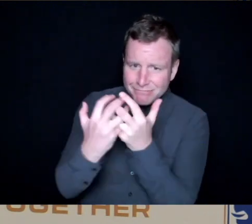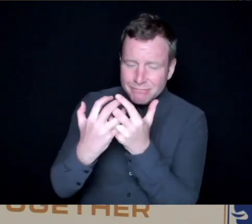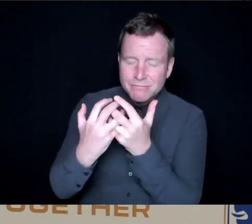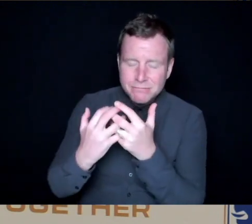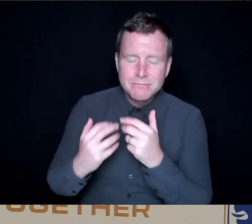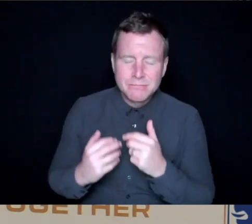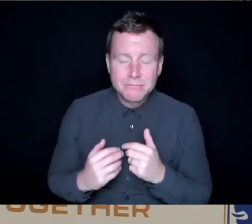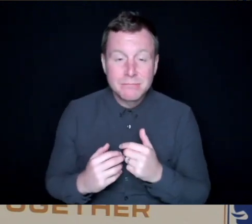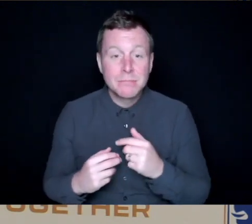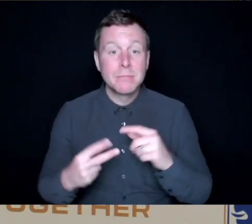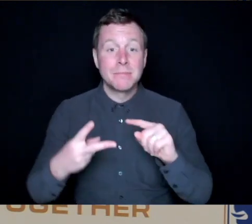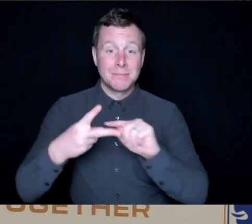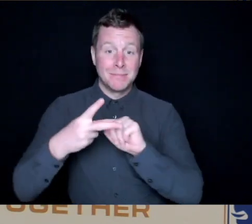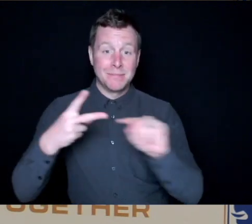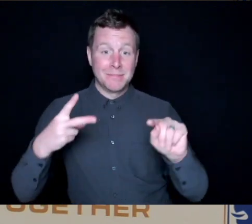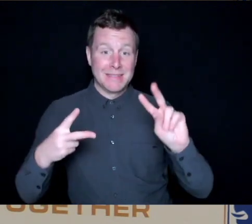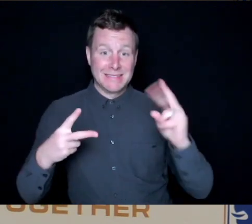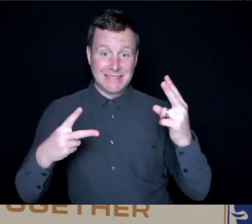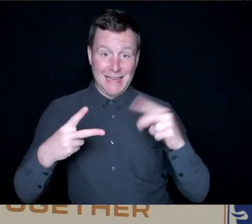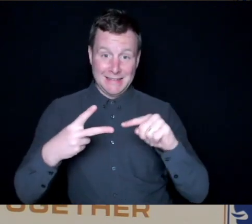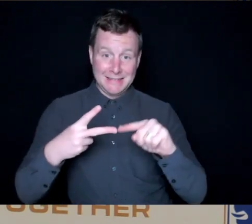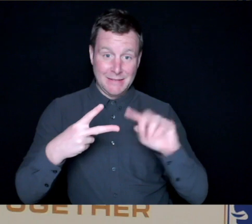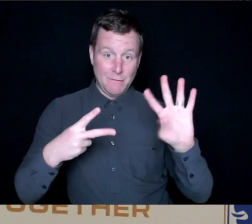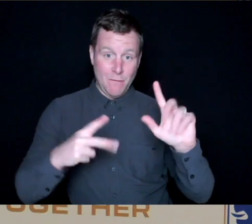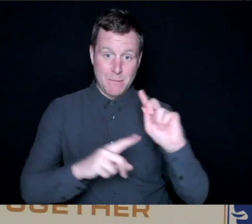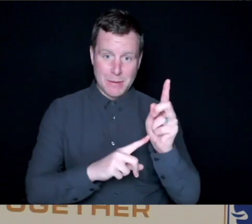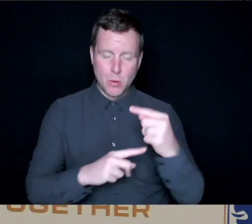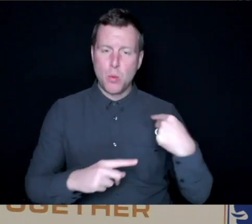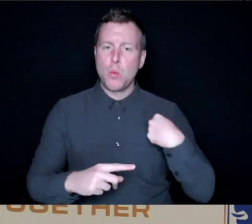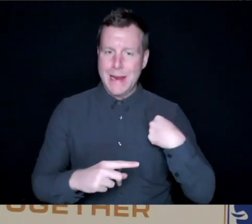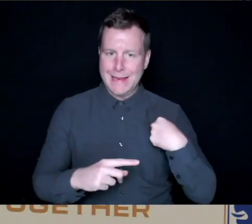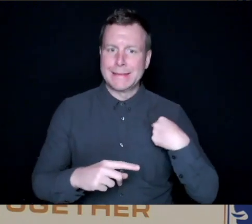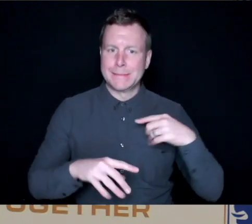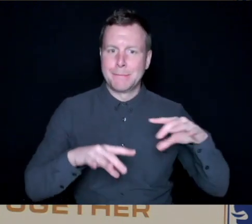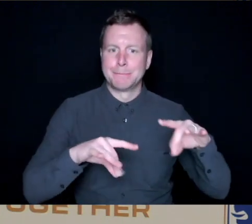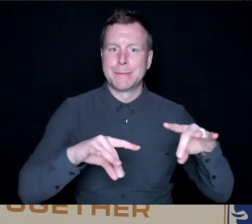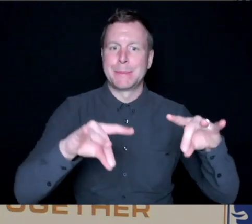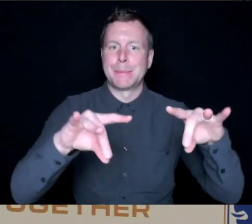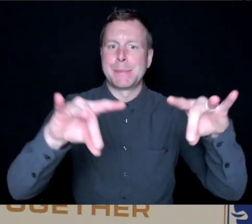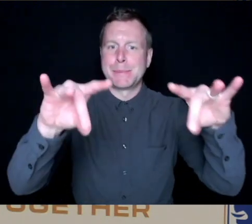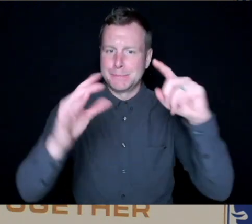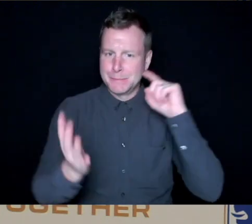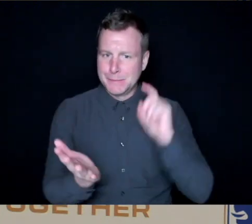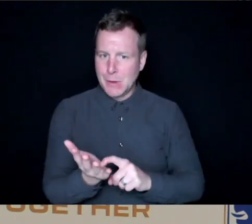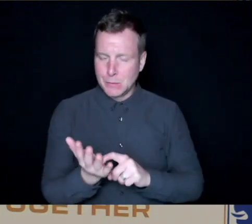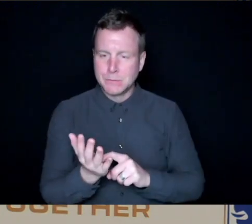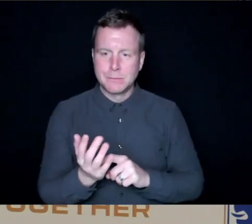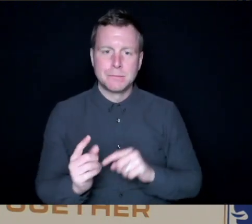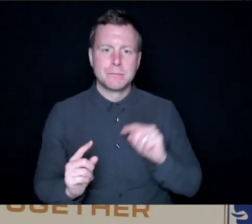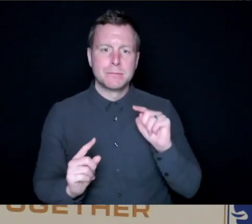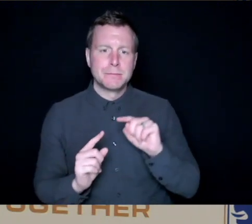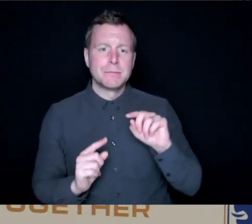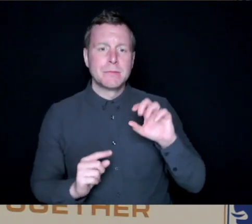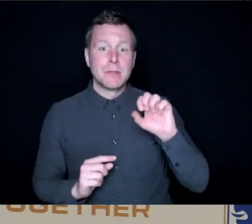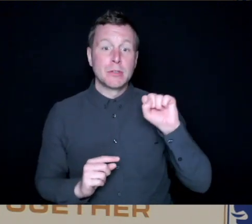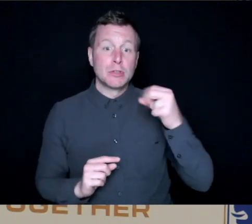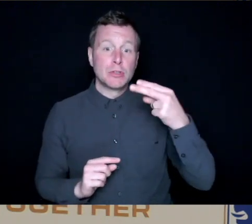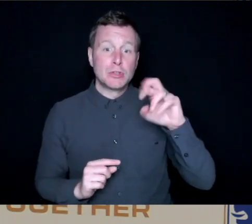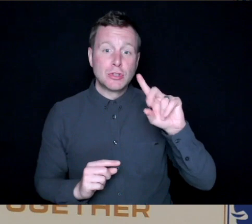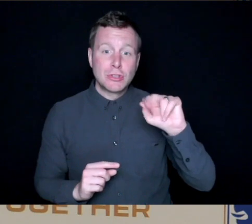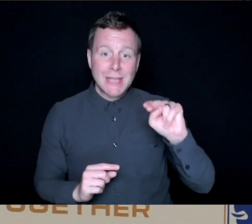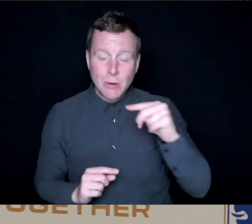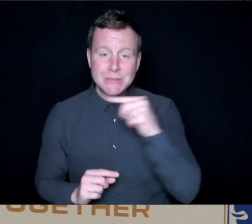But I think in the second half we started to really gain some momentum. I think Kaylin Sheridan pulled off some